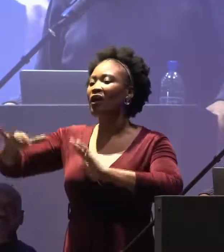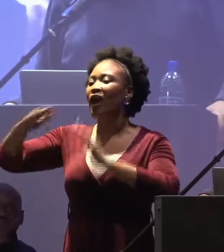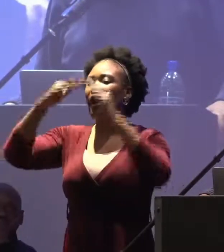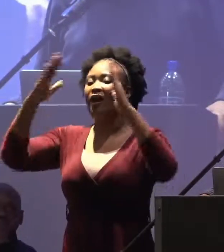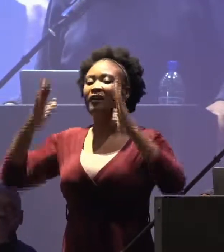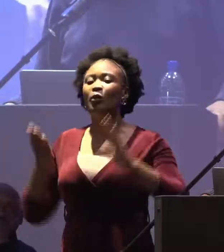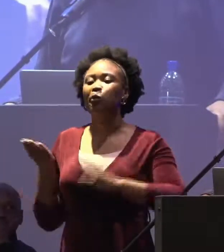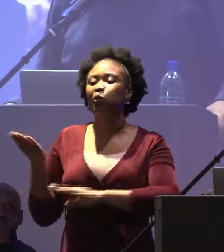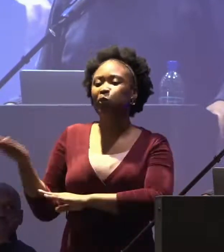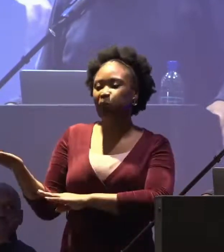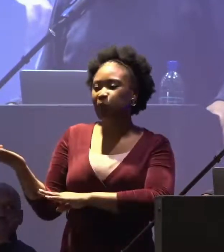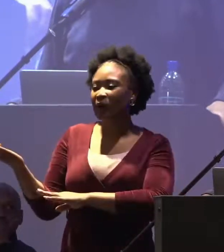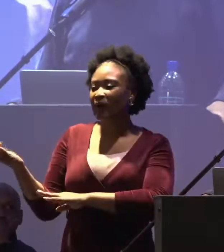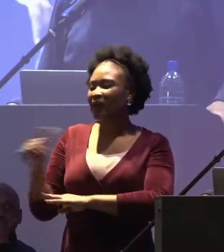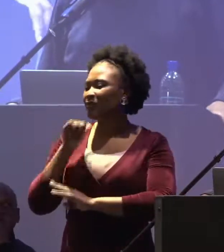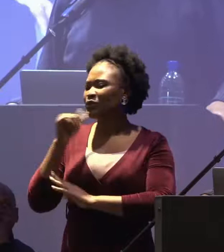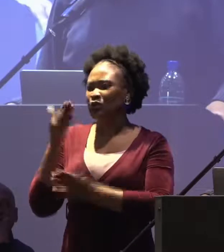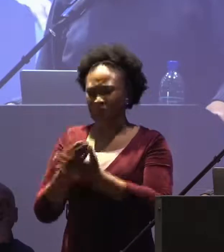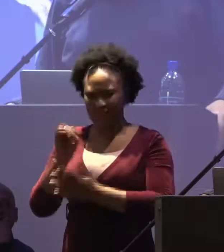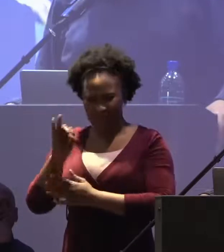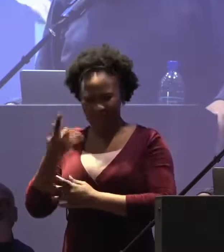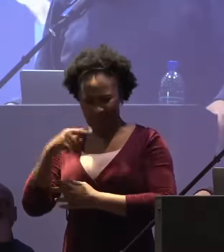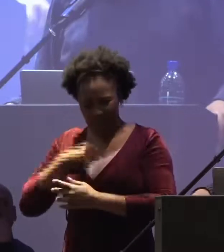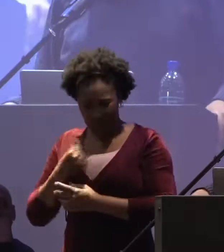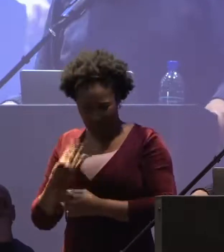Now, I'm not sure we still have cinemas.